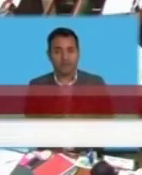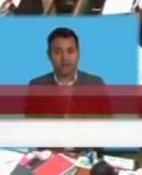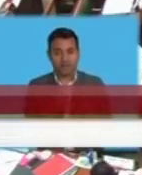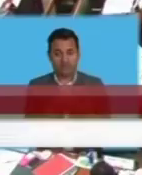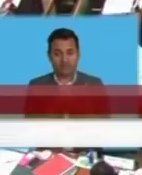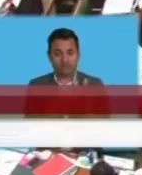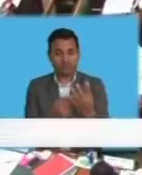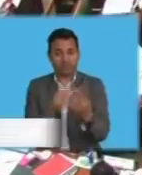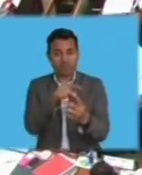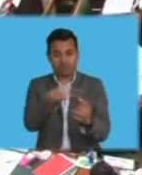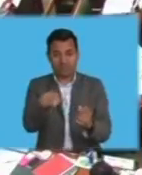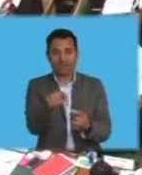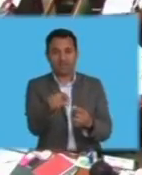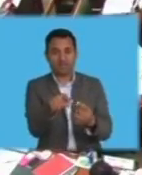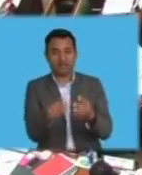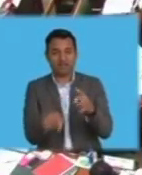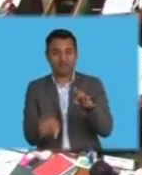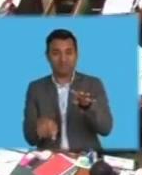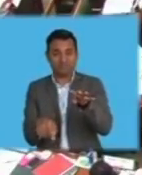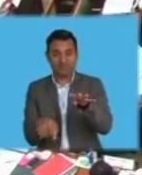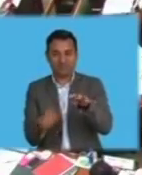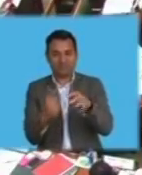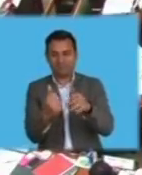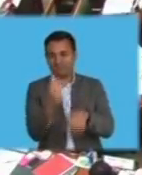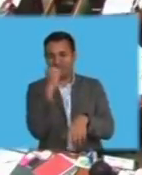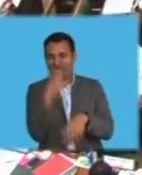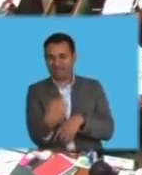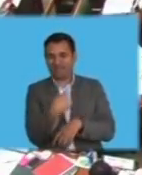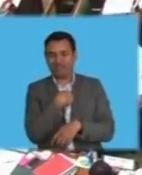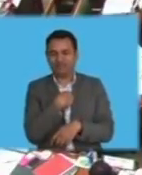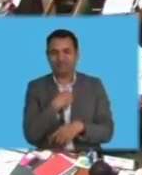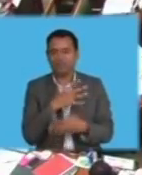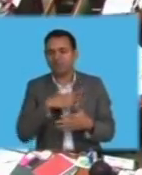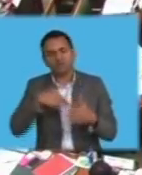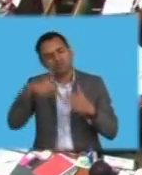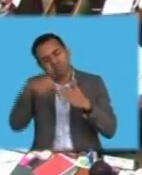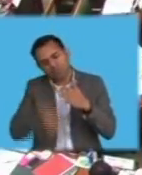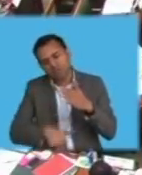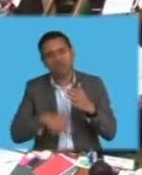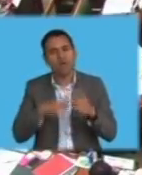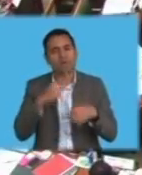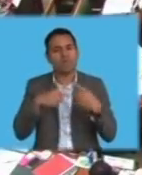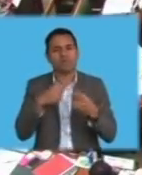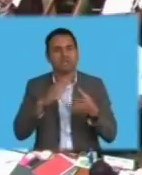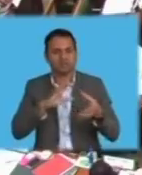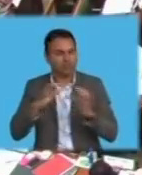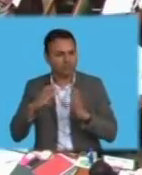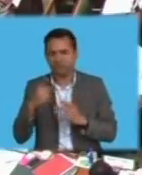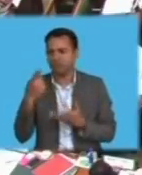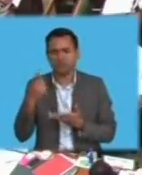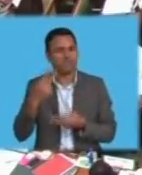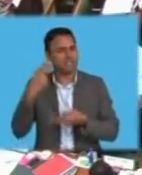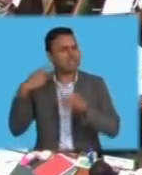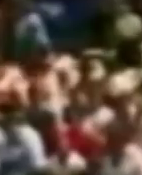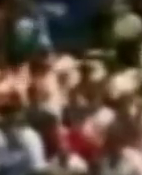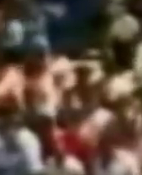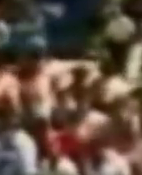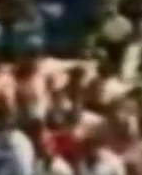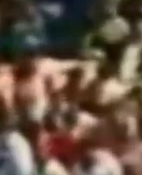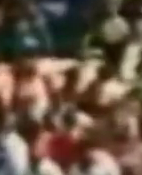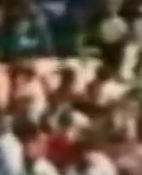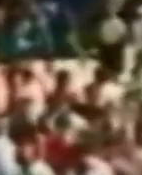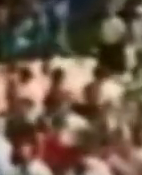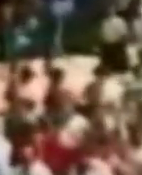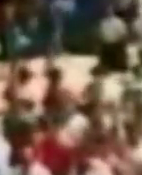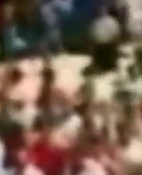So I'm not going to go into the coups, Madam Speaker, because history is not going to be kind to the Fiji First Government.